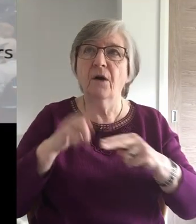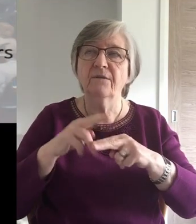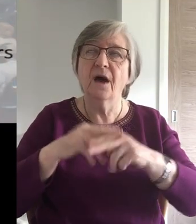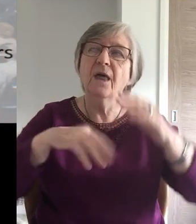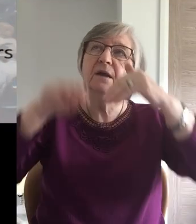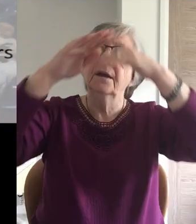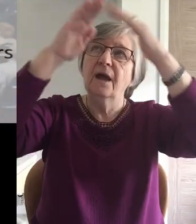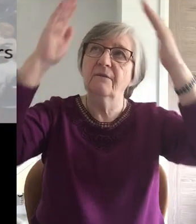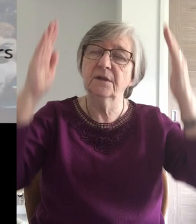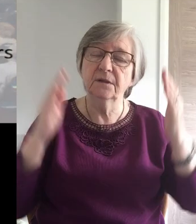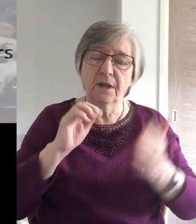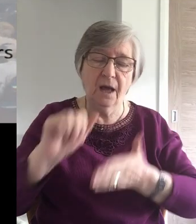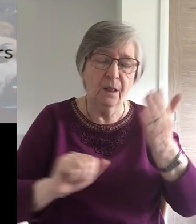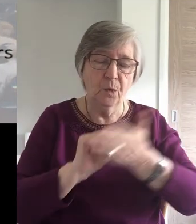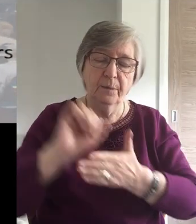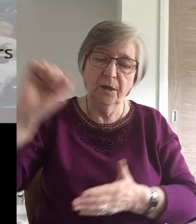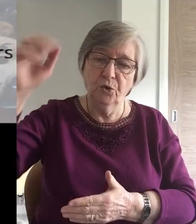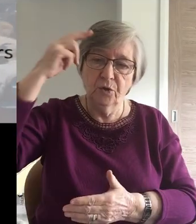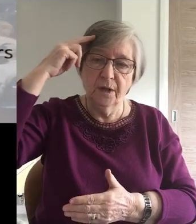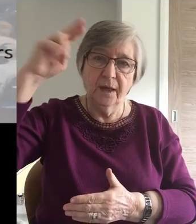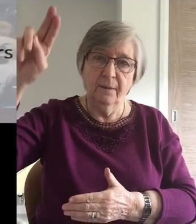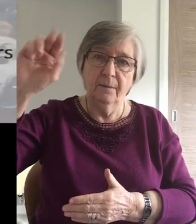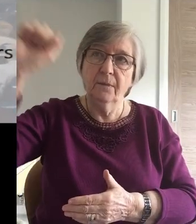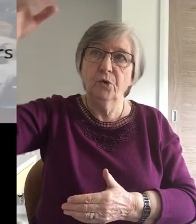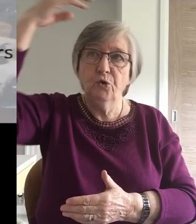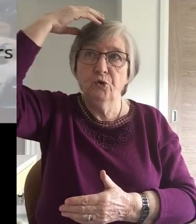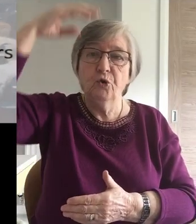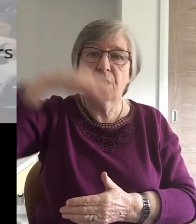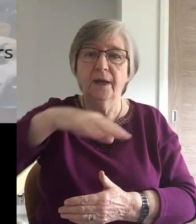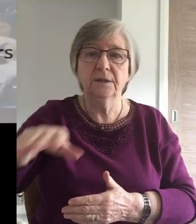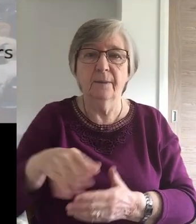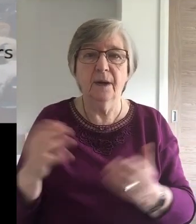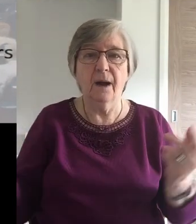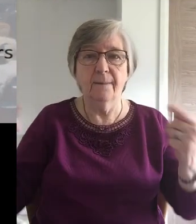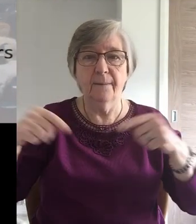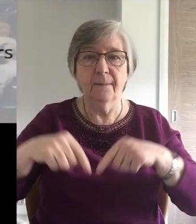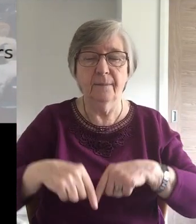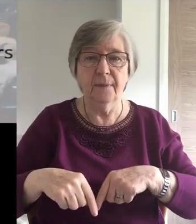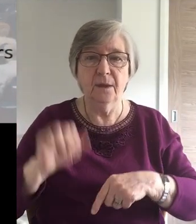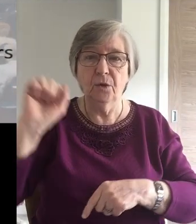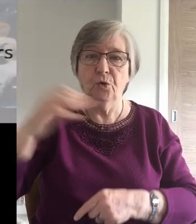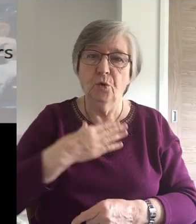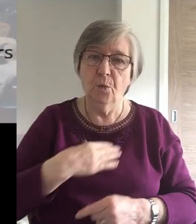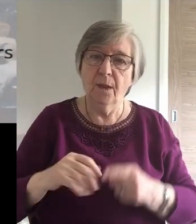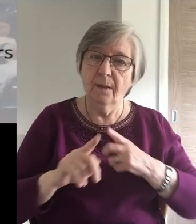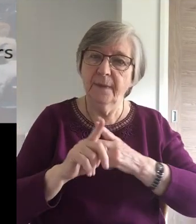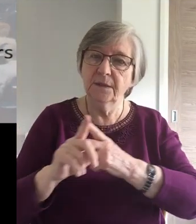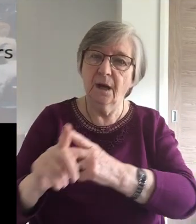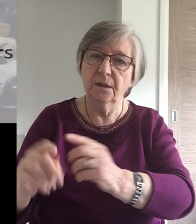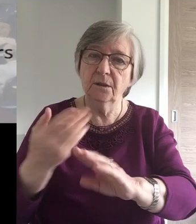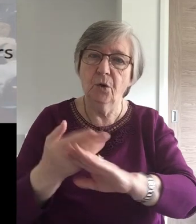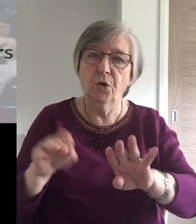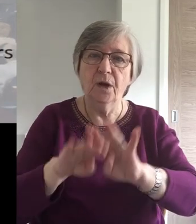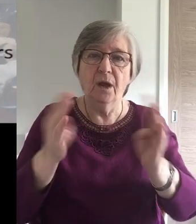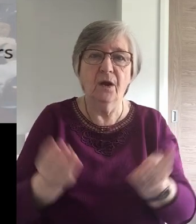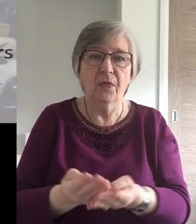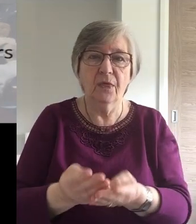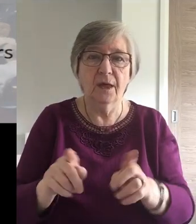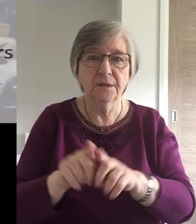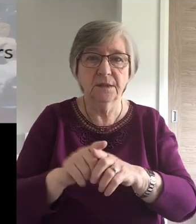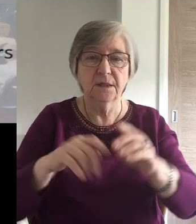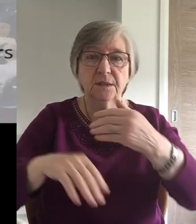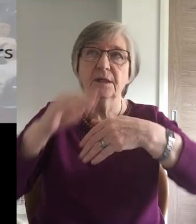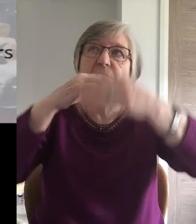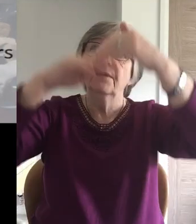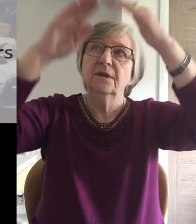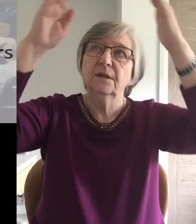Our Father in heaven, hallowed be your name. Your kingdom come, your will be done on